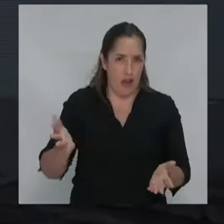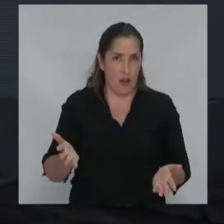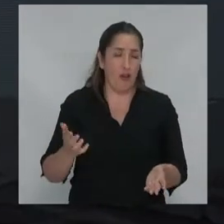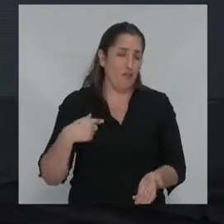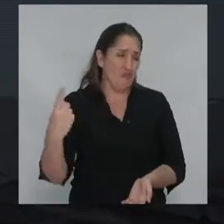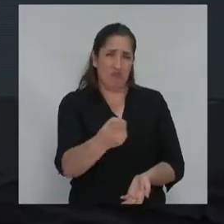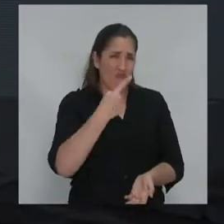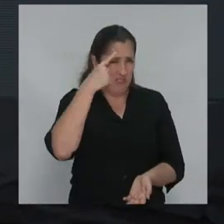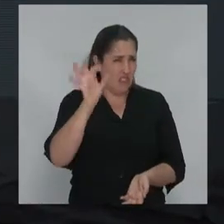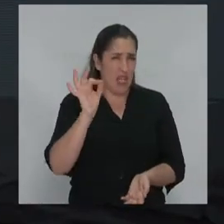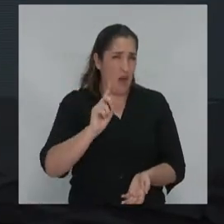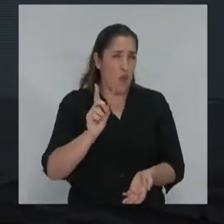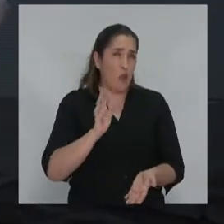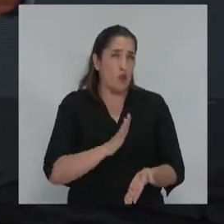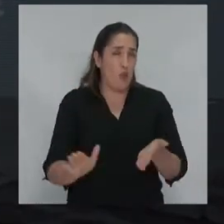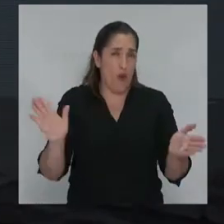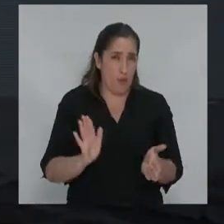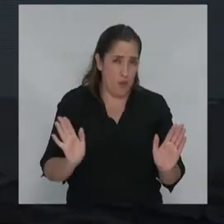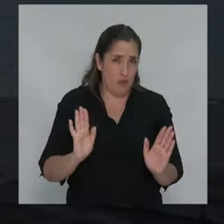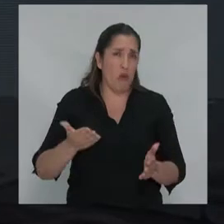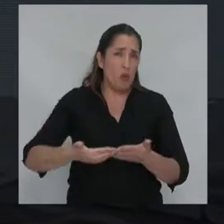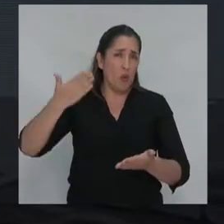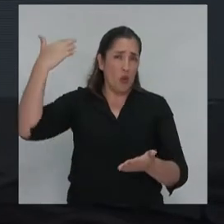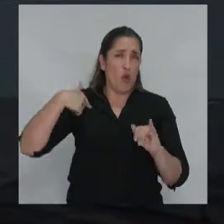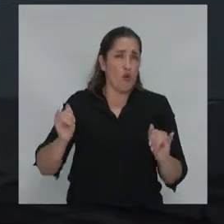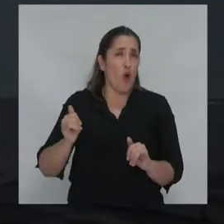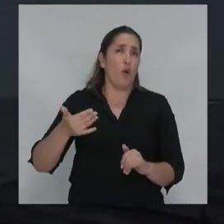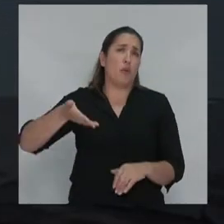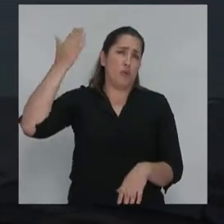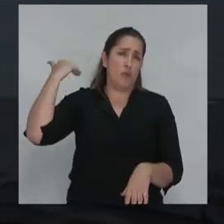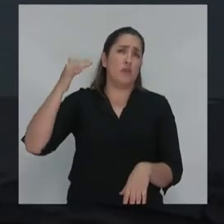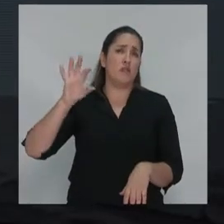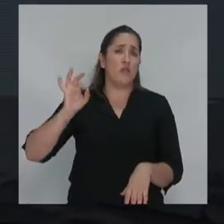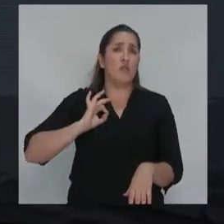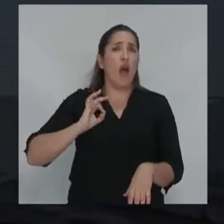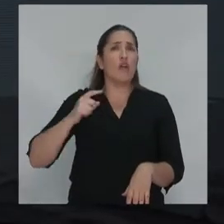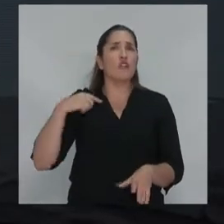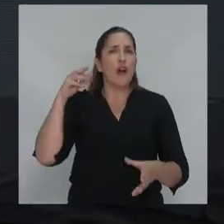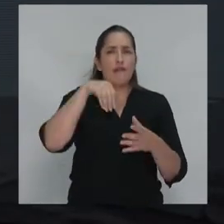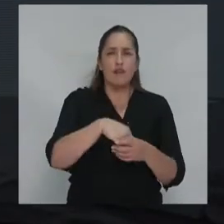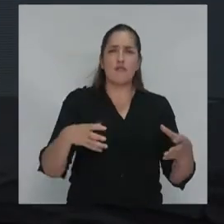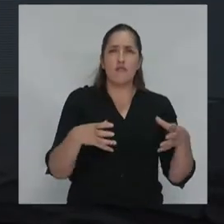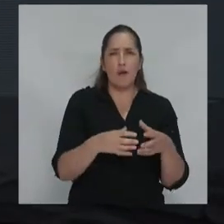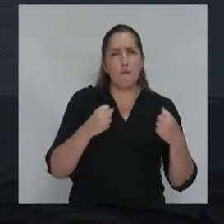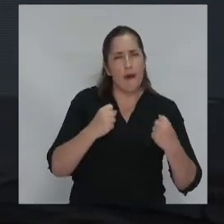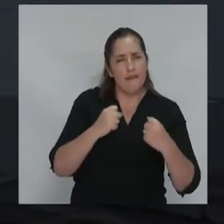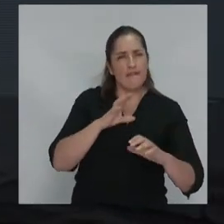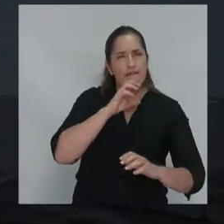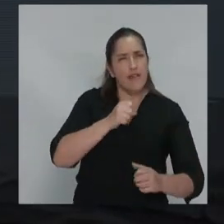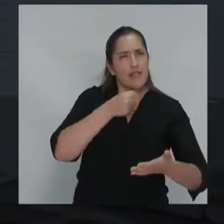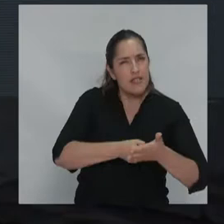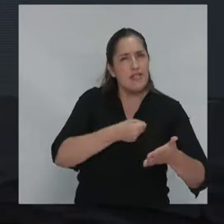I was very young, 50 years ago, I was in the resistance. We were fighting racism where I grew up in Philadelphia in the streets, literally,